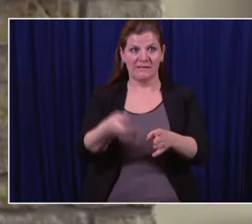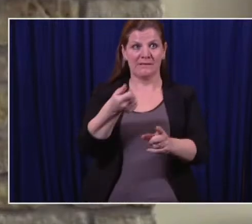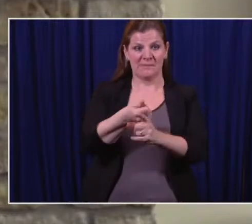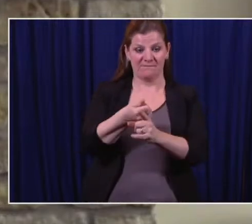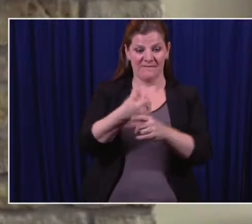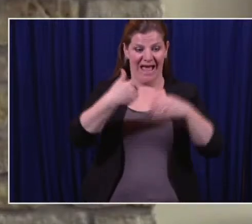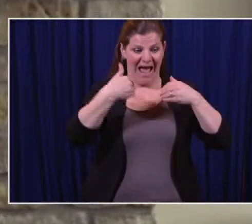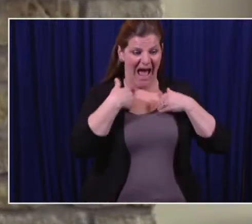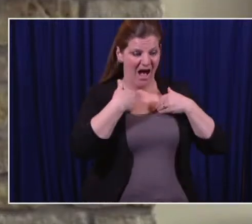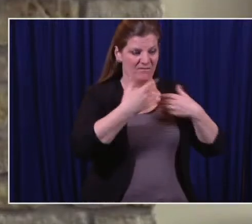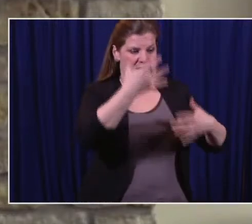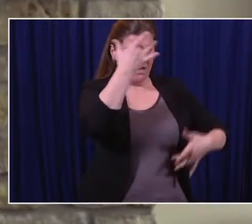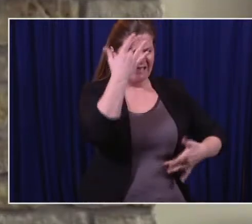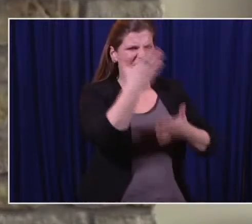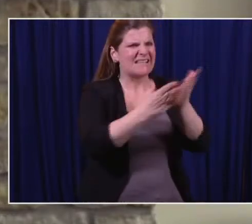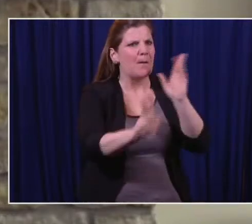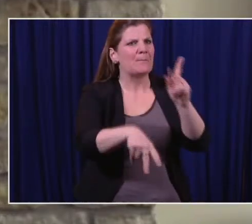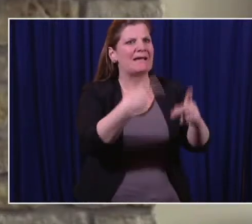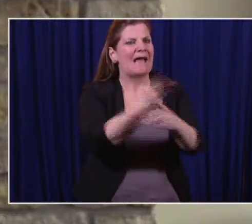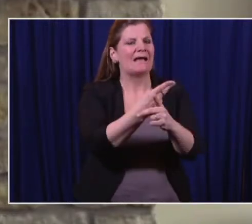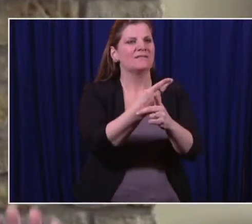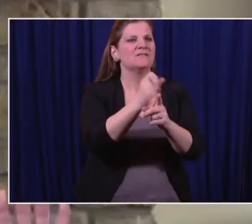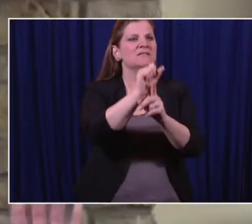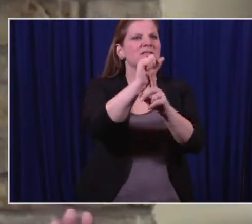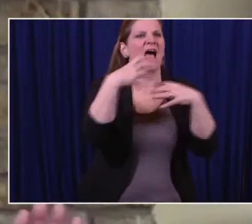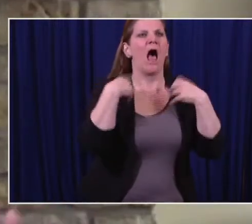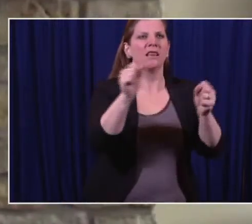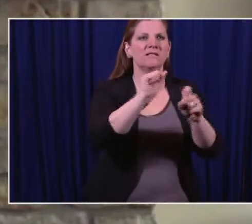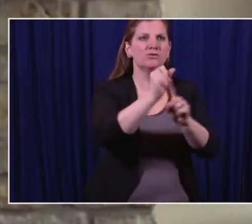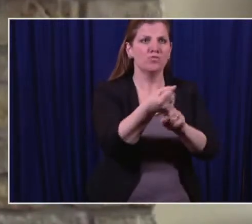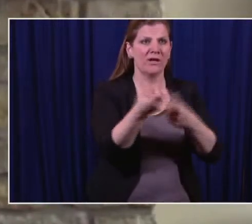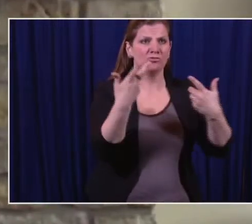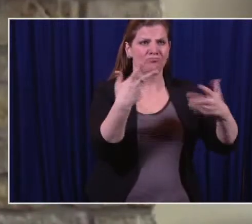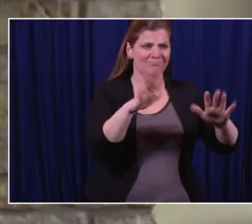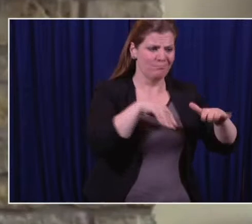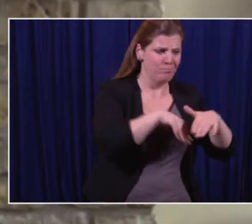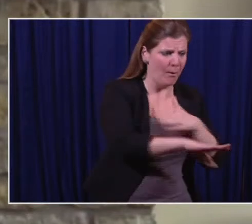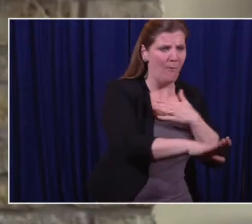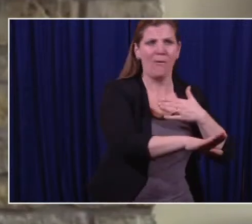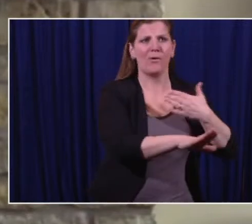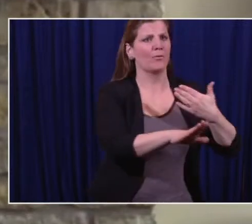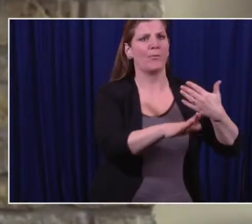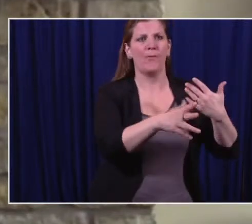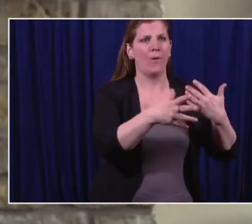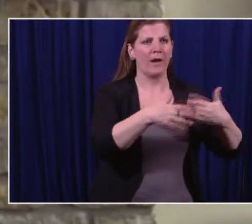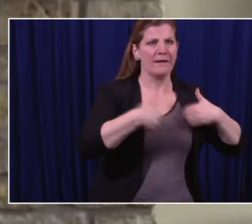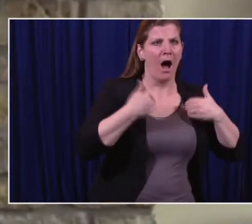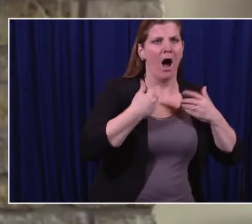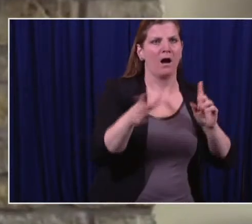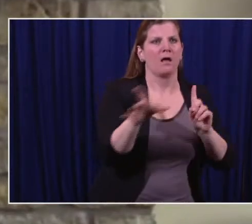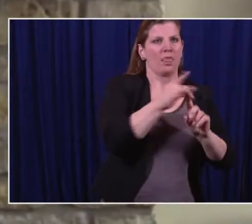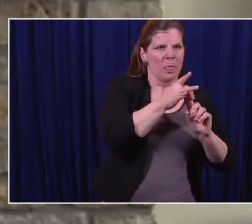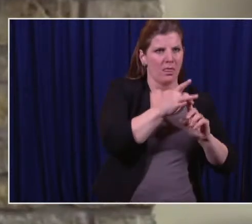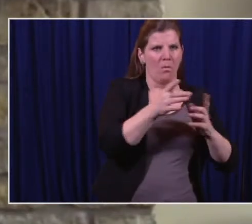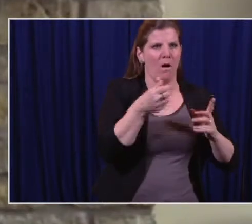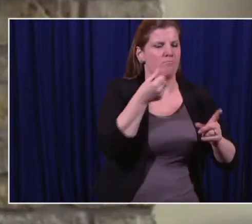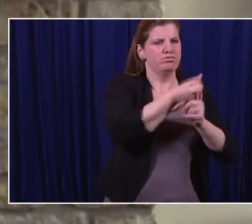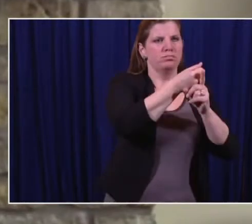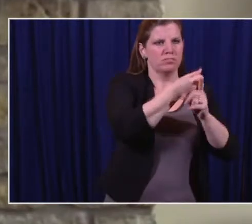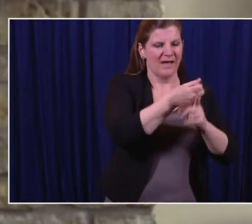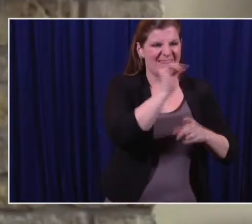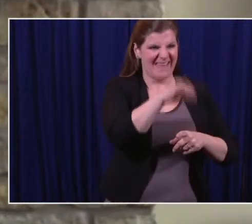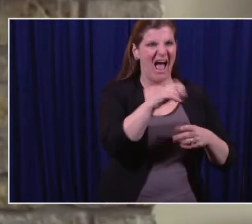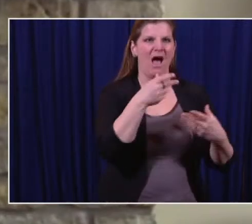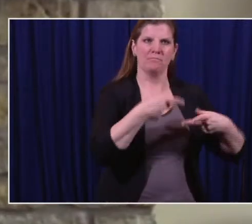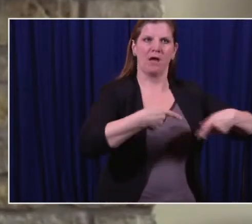carried into adulthood. You remember we opened this up 3 or 4 weeks ago, this group. This is part of our 1B vaccination